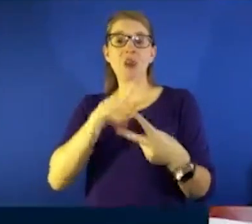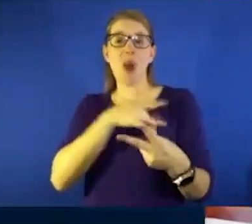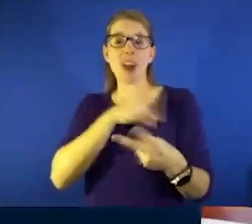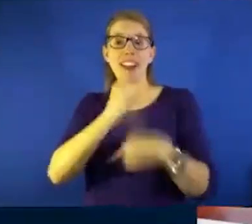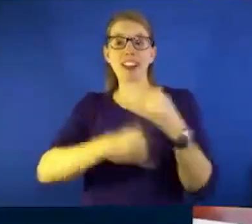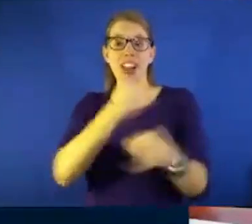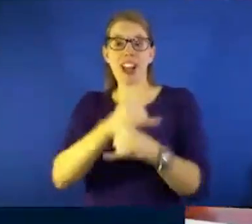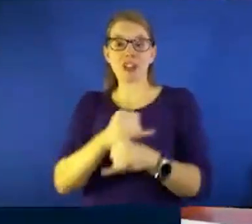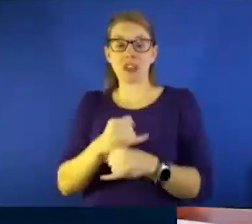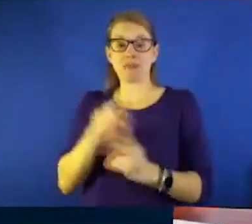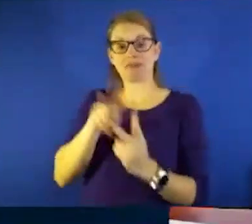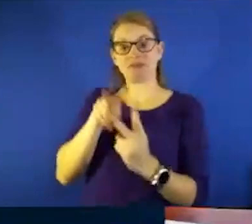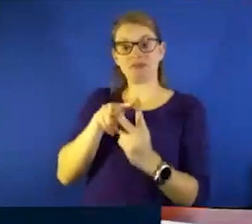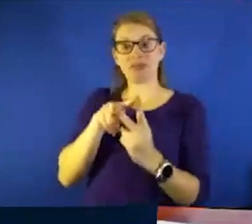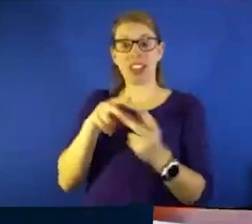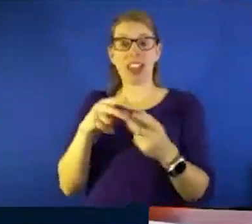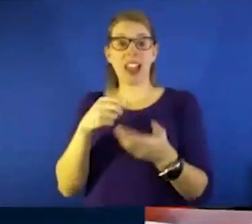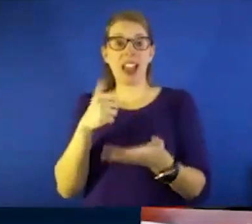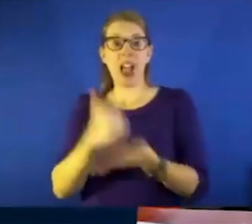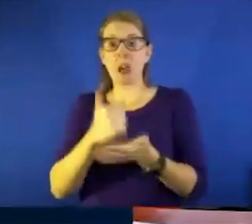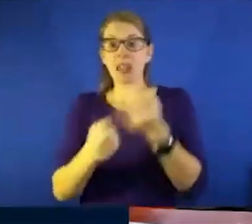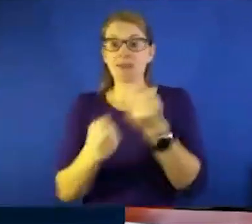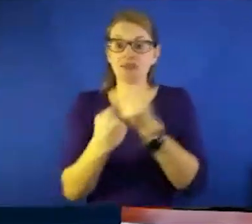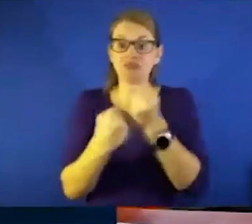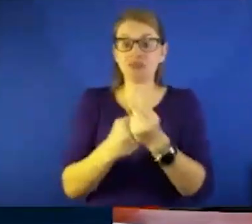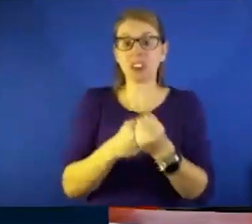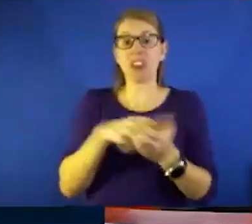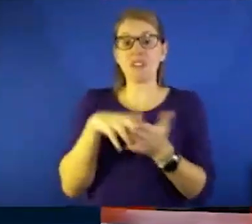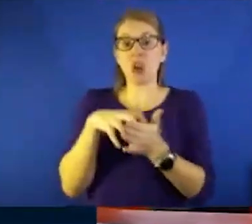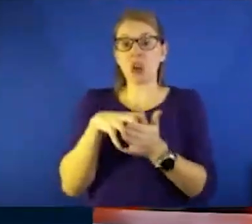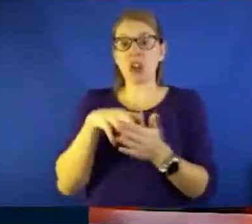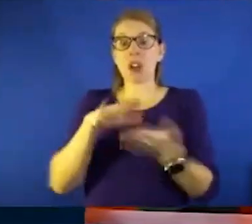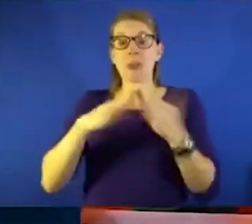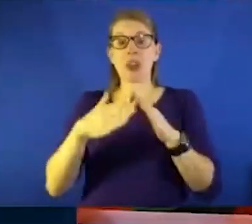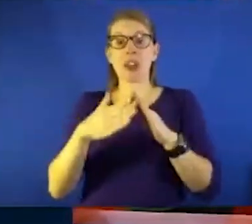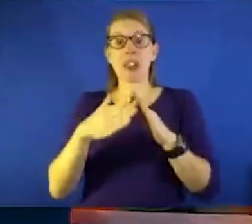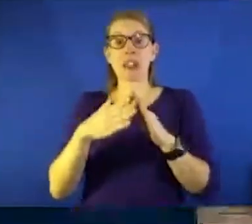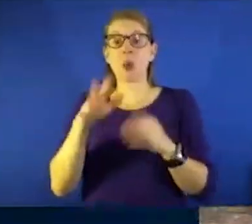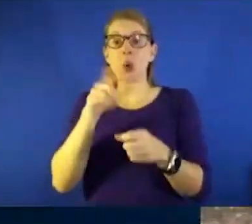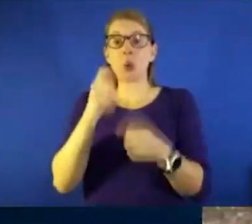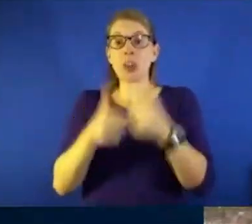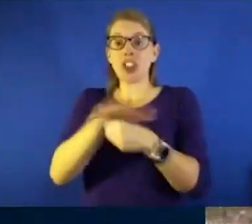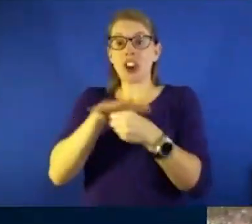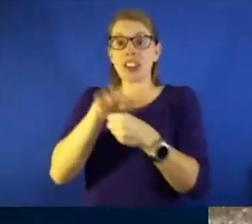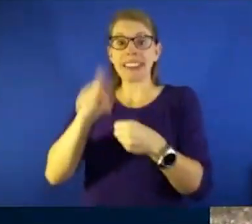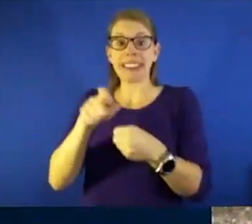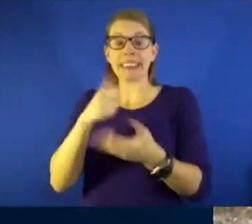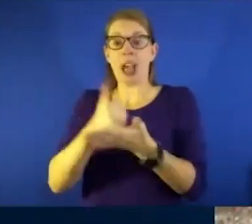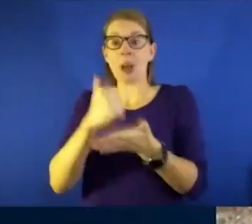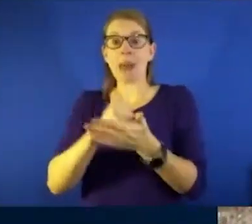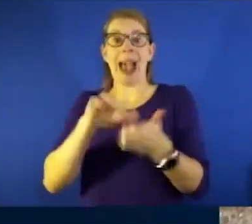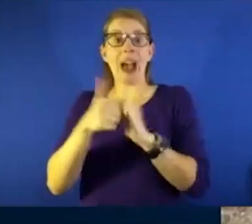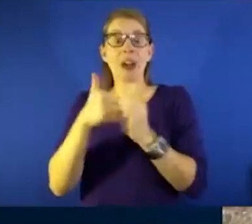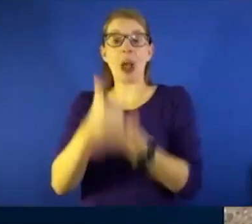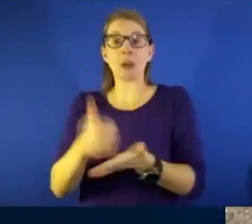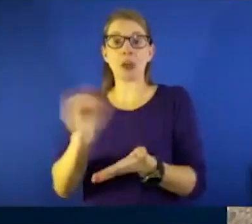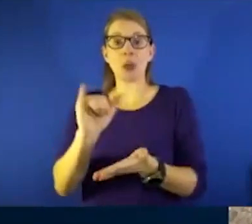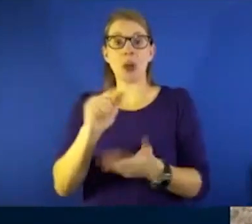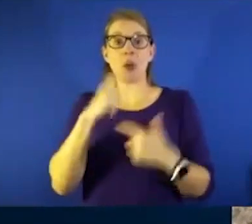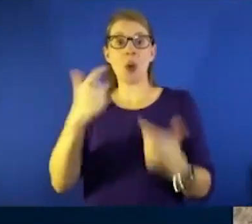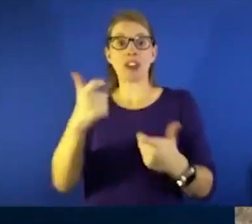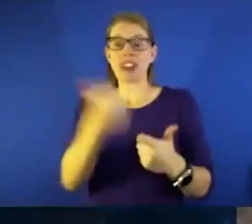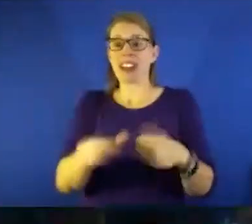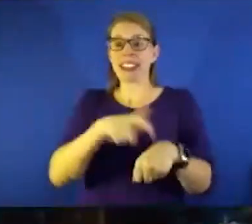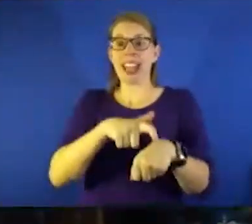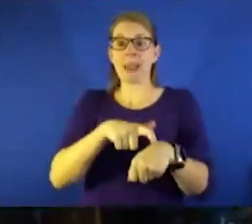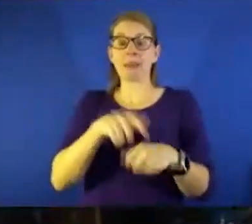vulnerable communities, what areas need help, and how you can help too. And don't forget to catch these shows anytime on Facebook and YouTube